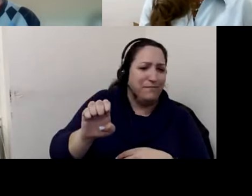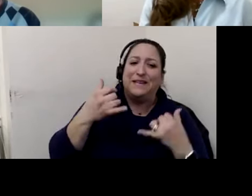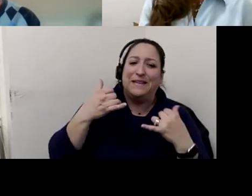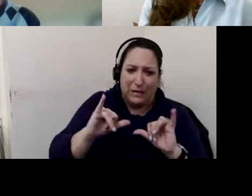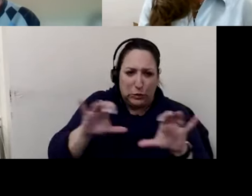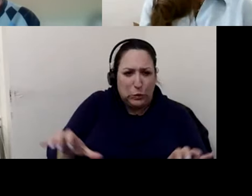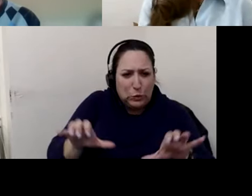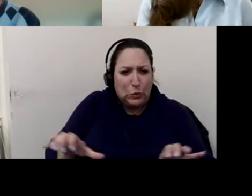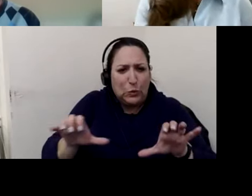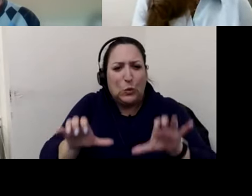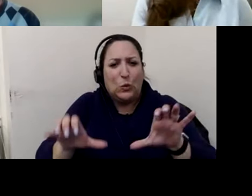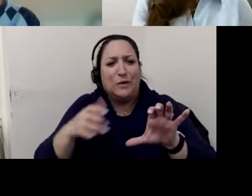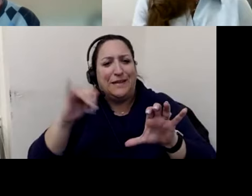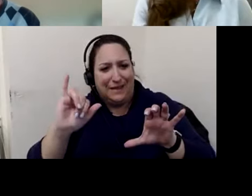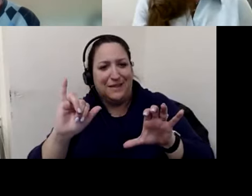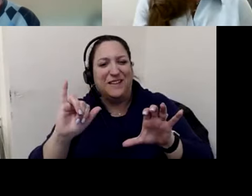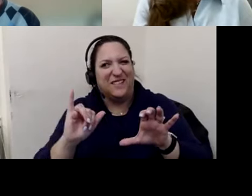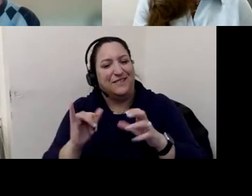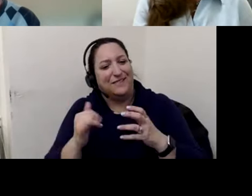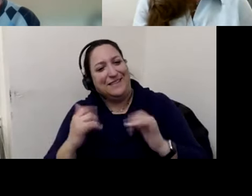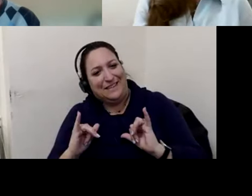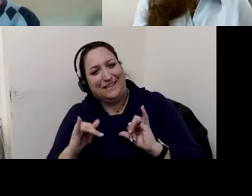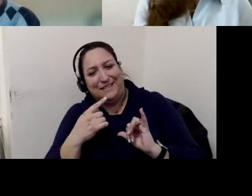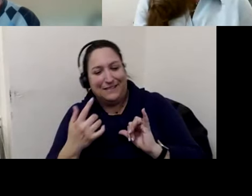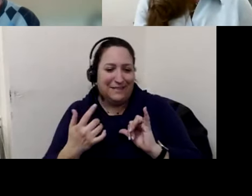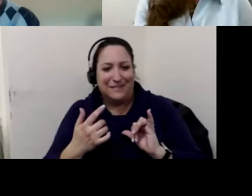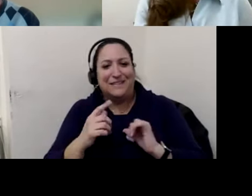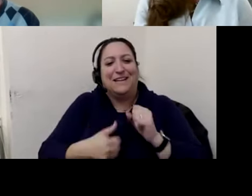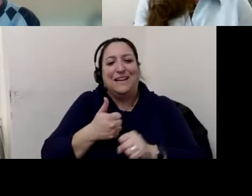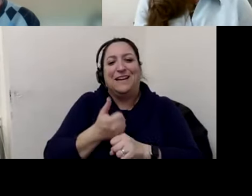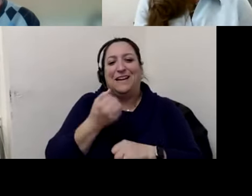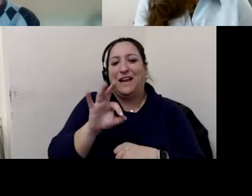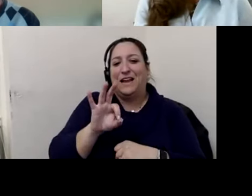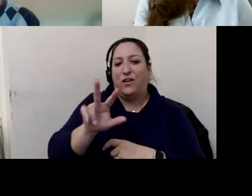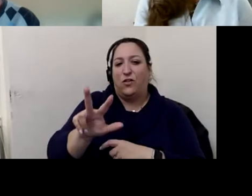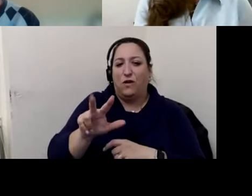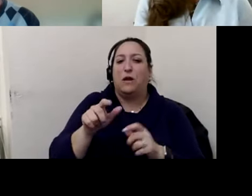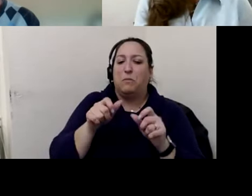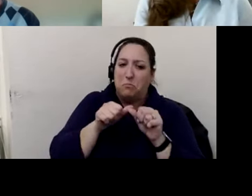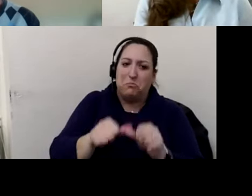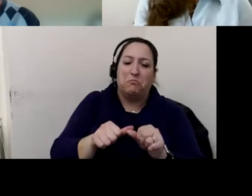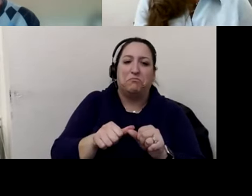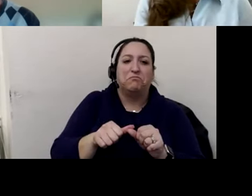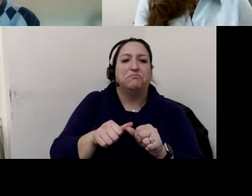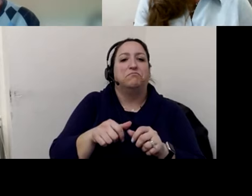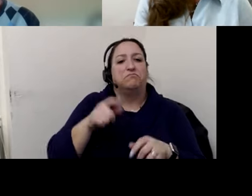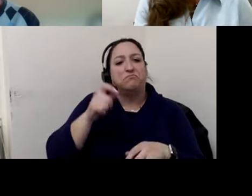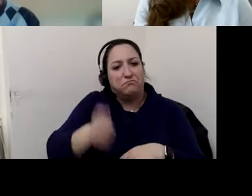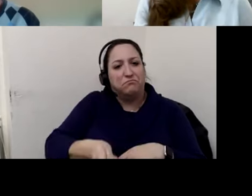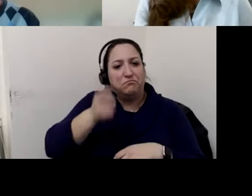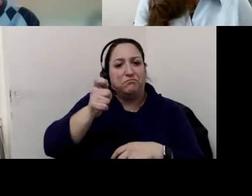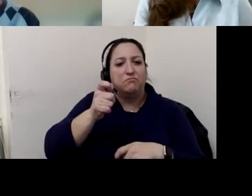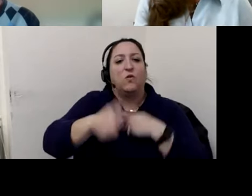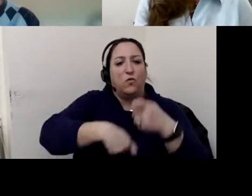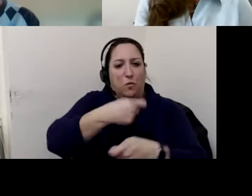is Beth's part to tell. By 1993, a permanent injunction had replaced the original